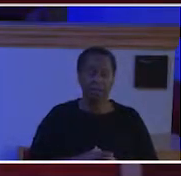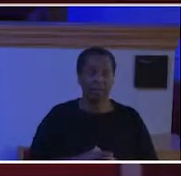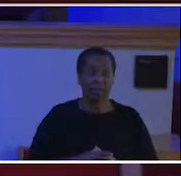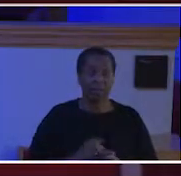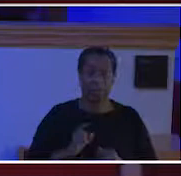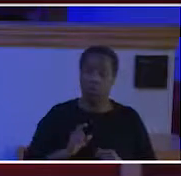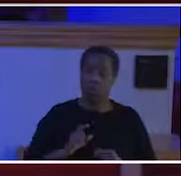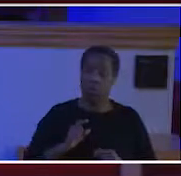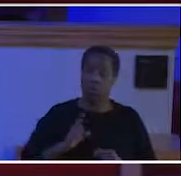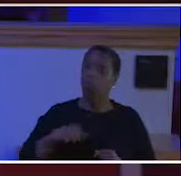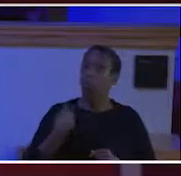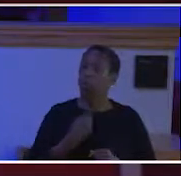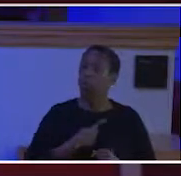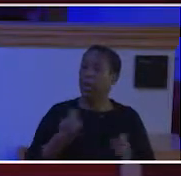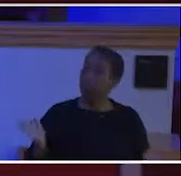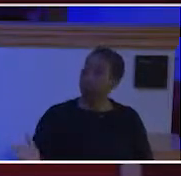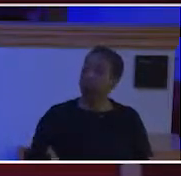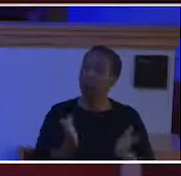we implore you to come.